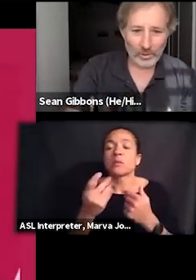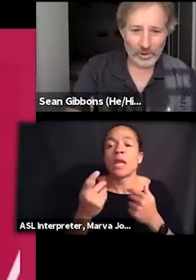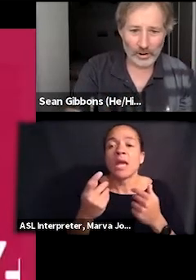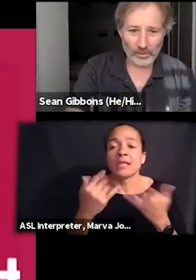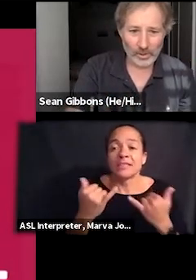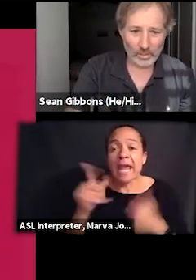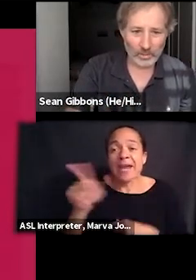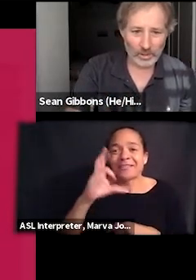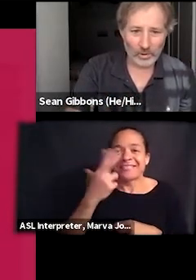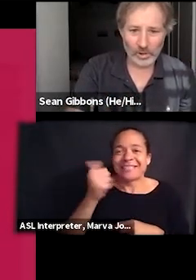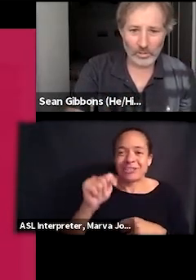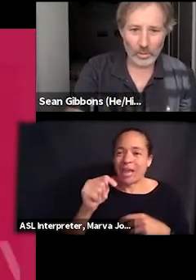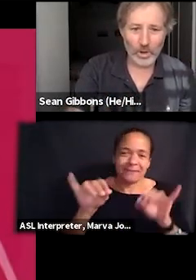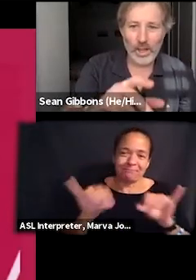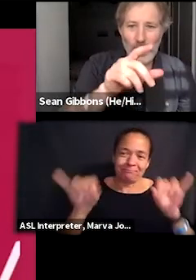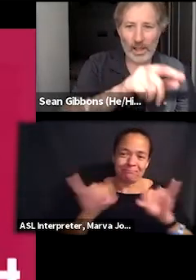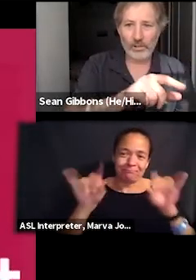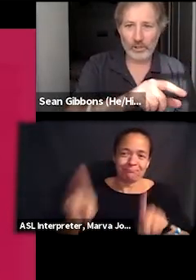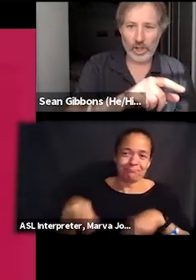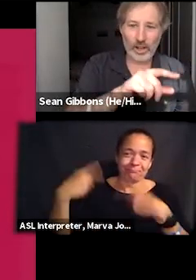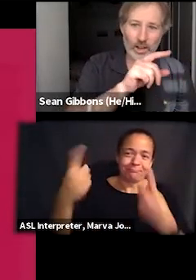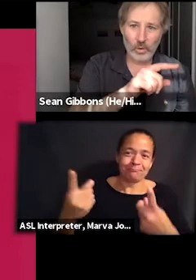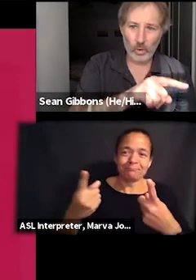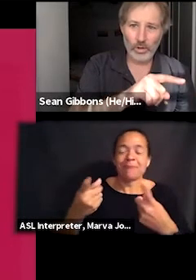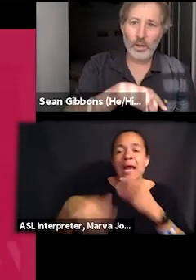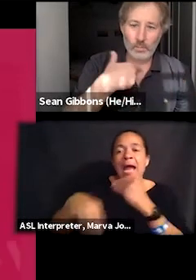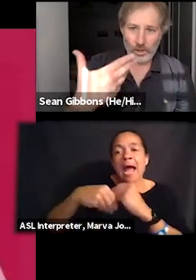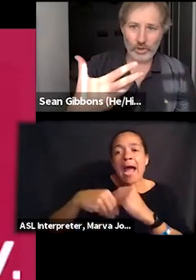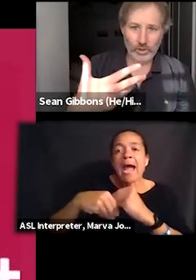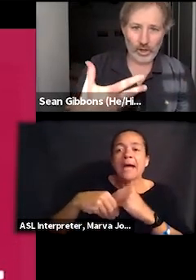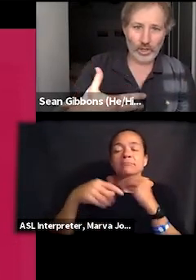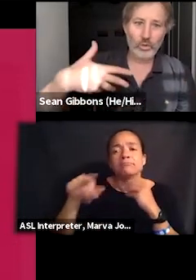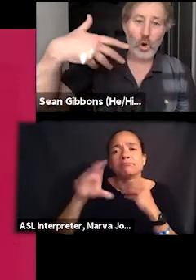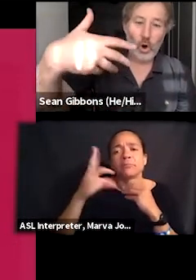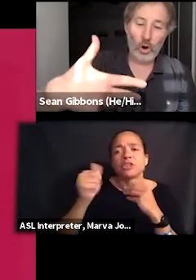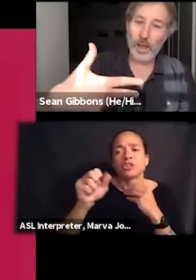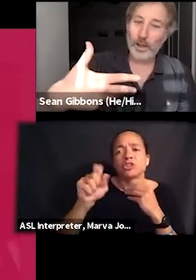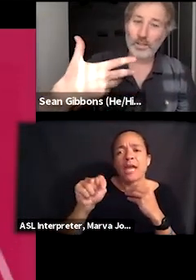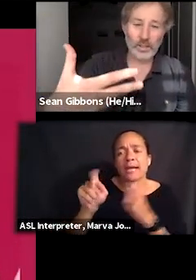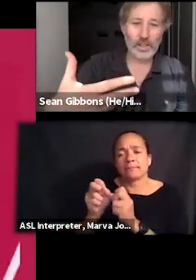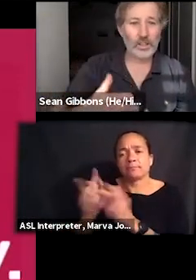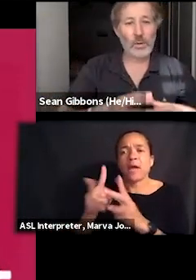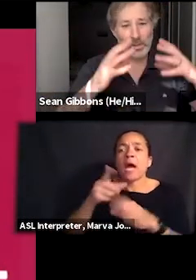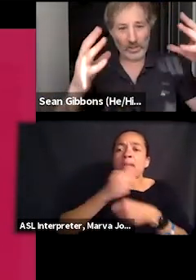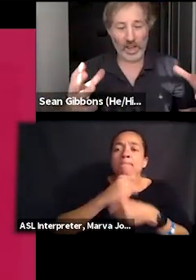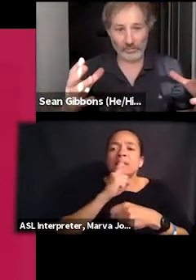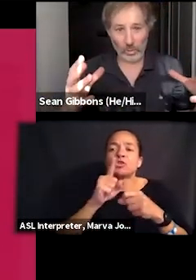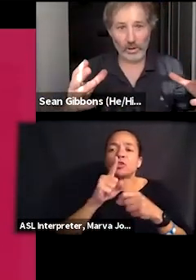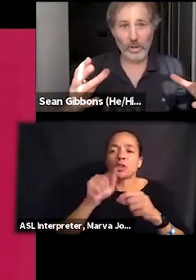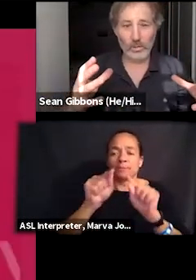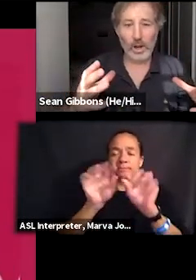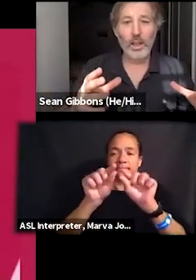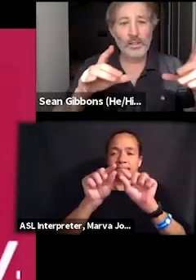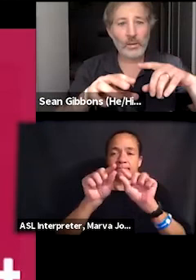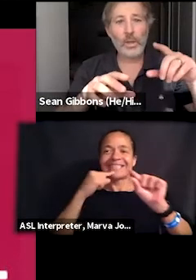is the drill now for us pretty much across the board. Enter into the chat, and if you would, make sure you're talking to all panelists and attendees, or maybe it says